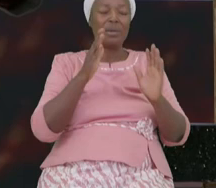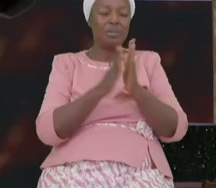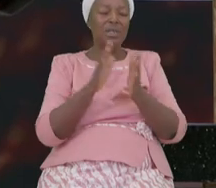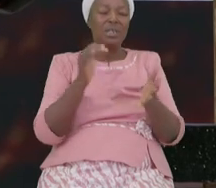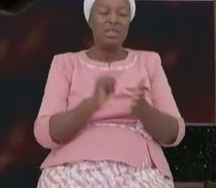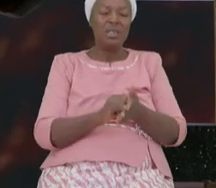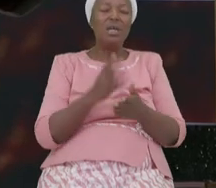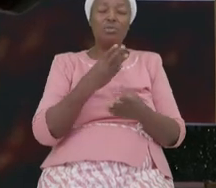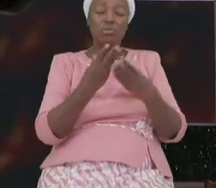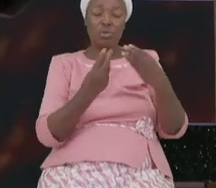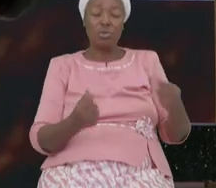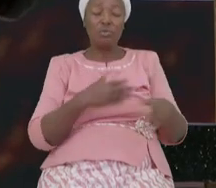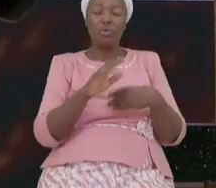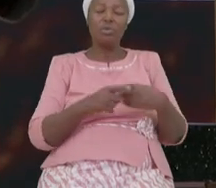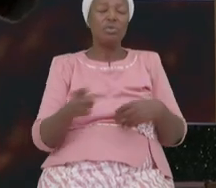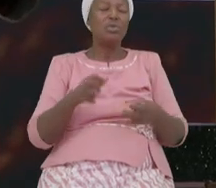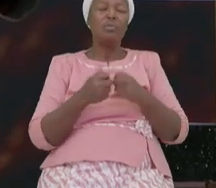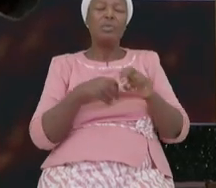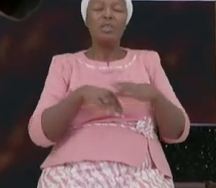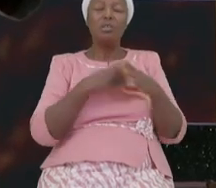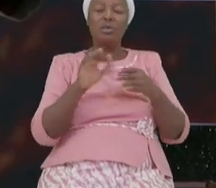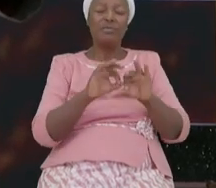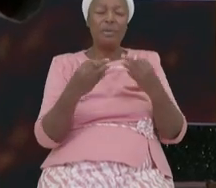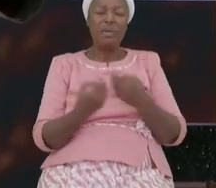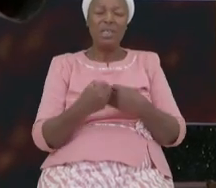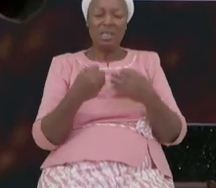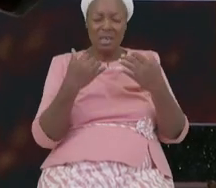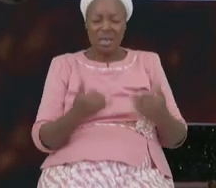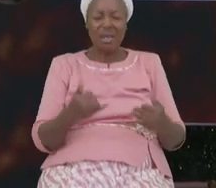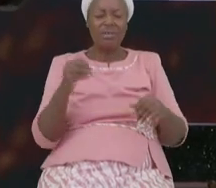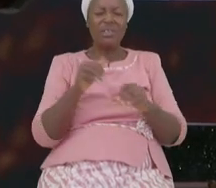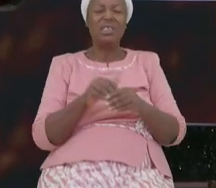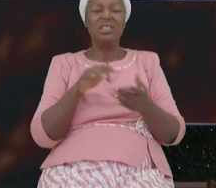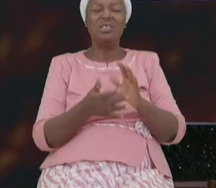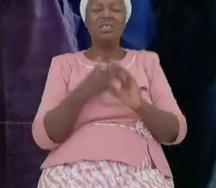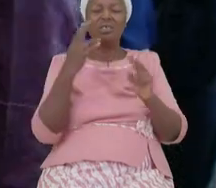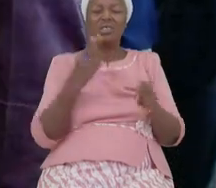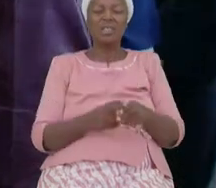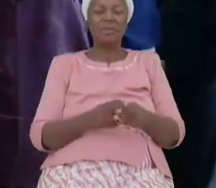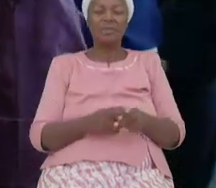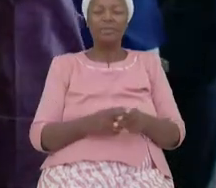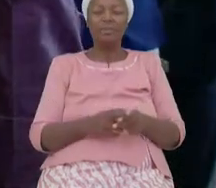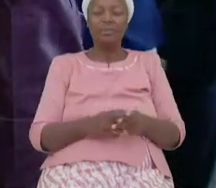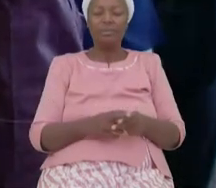solve all those problems in all the families, even today, in Jesus' name.